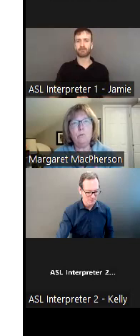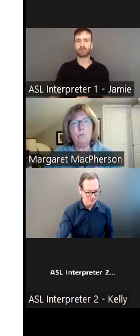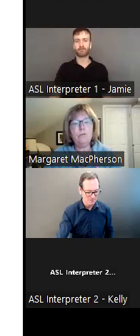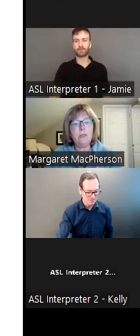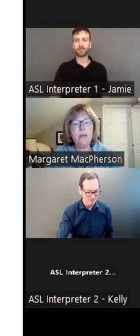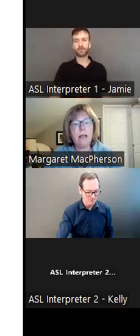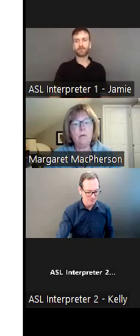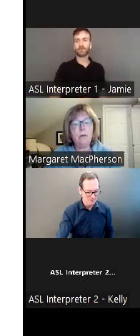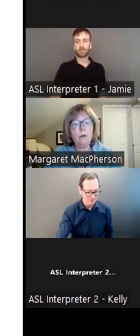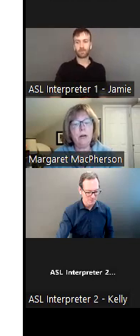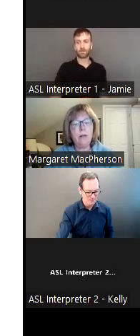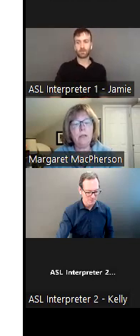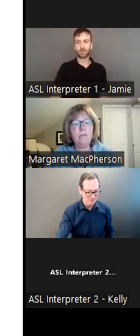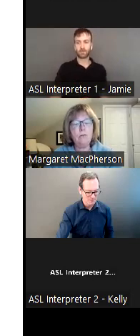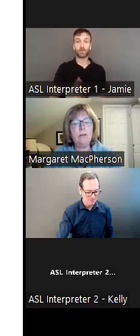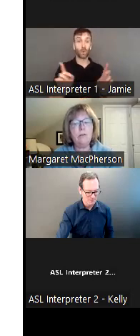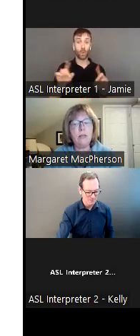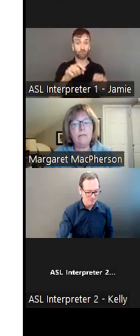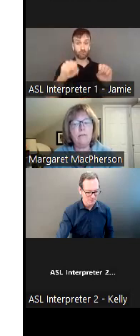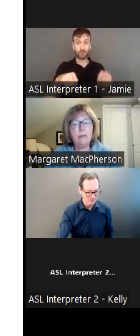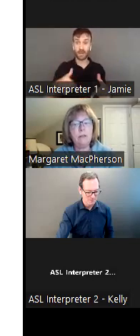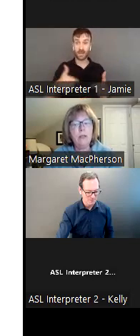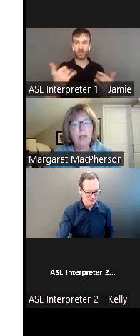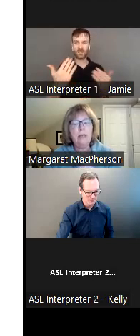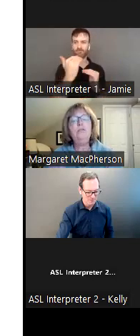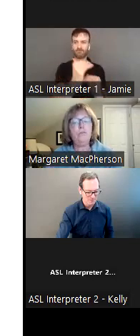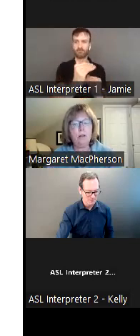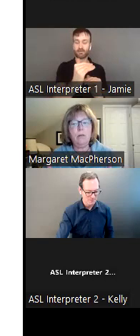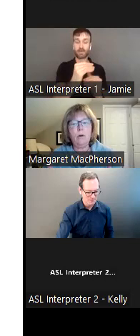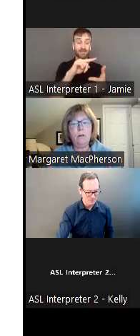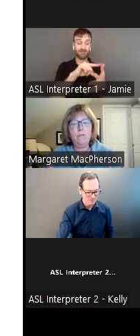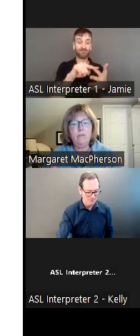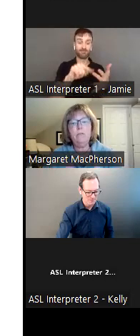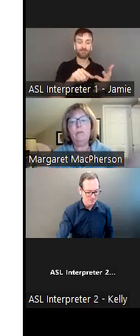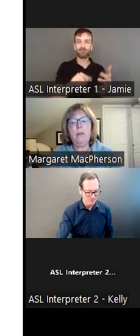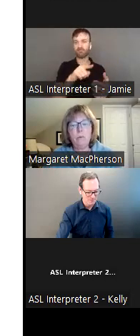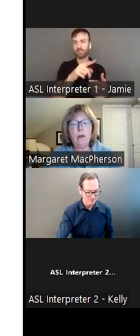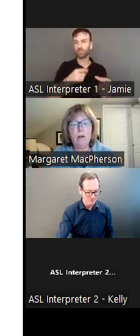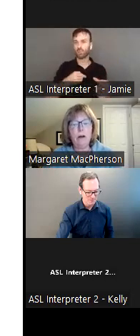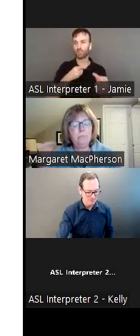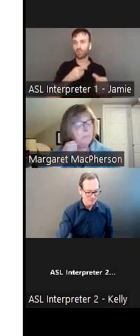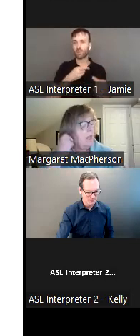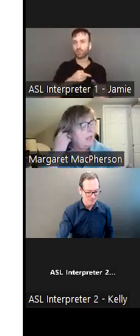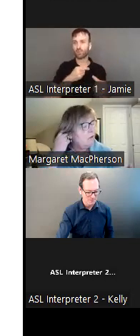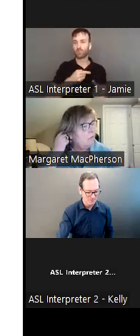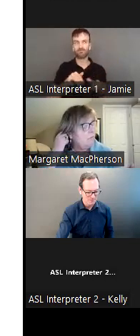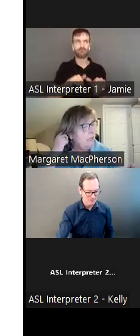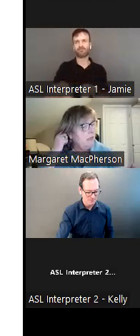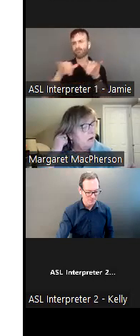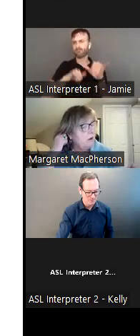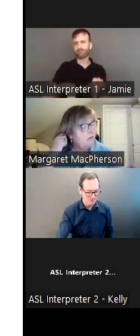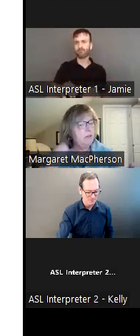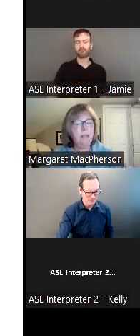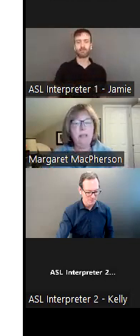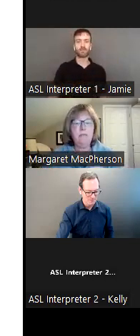much more restricted now in where he is going to live. And he's struggling with all of this, as we all are. And so for me,